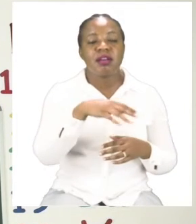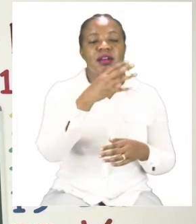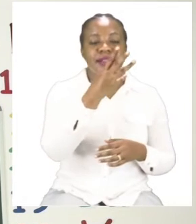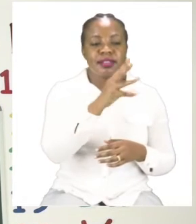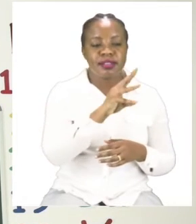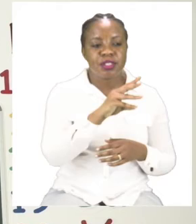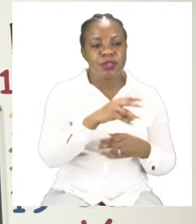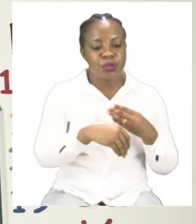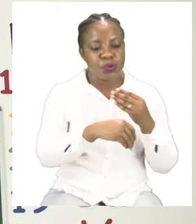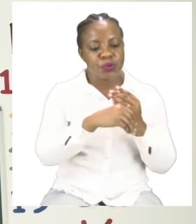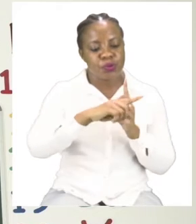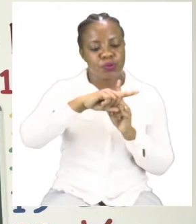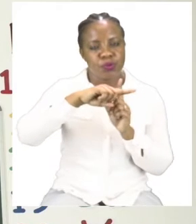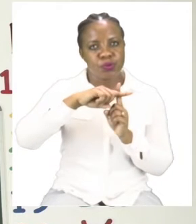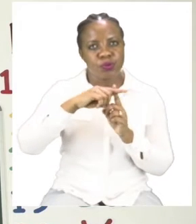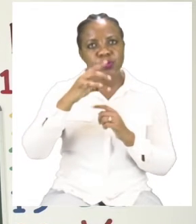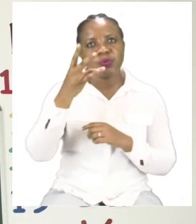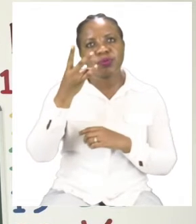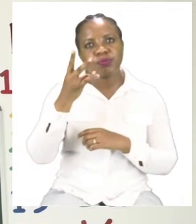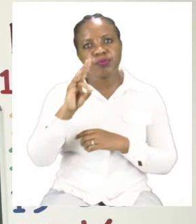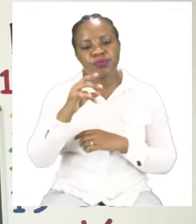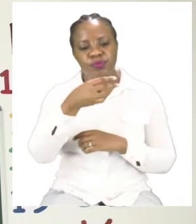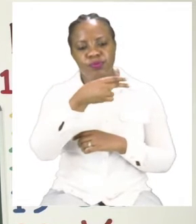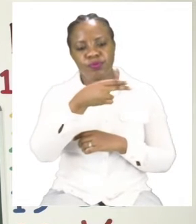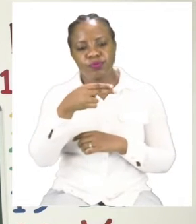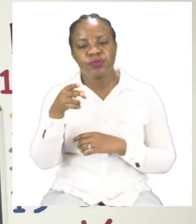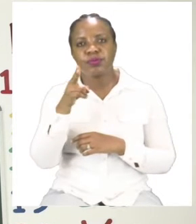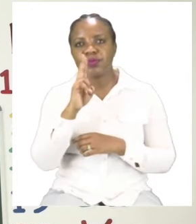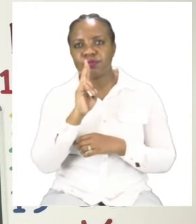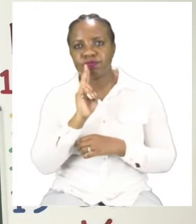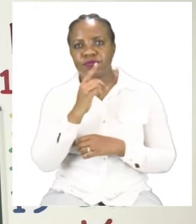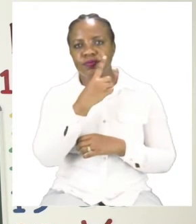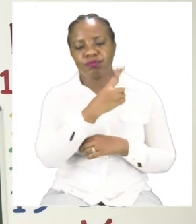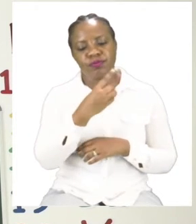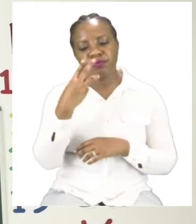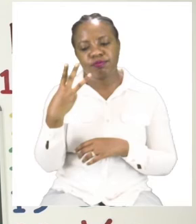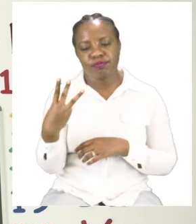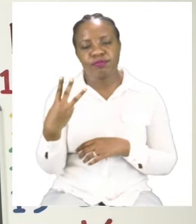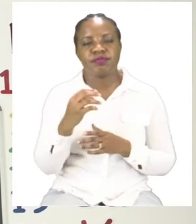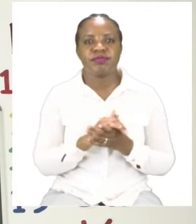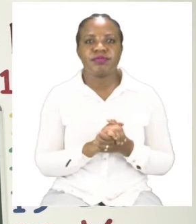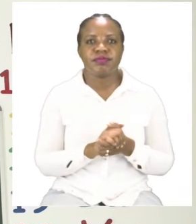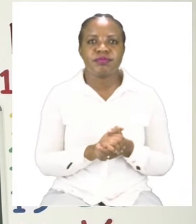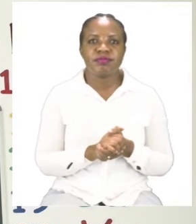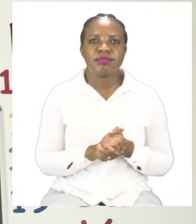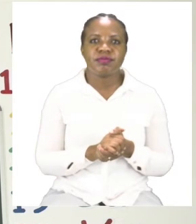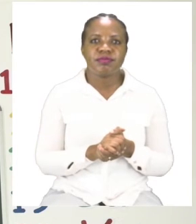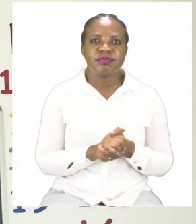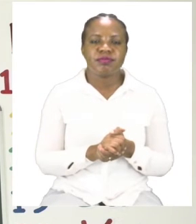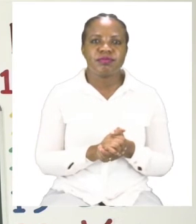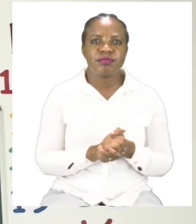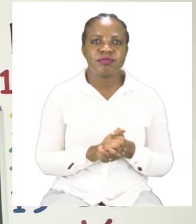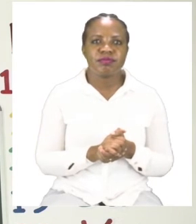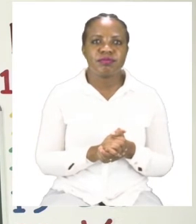6 plus 7 equals 13. Now I want you to